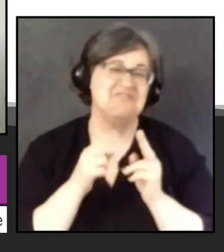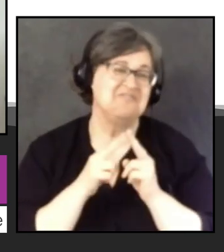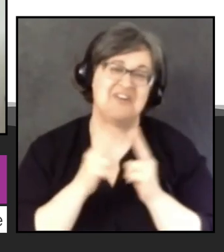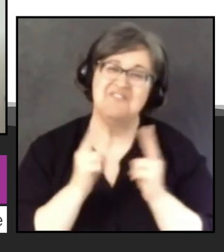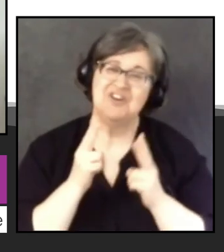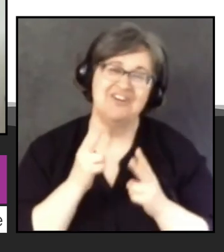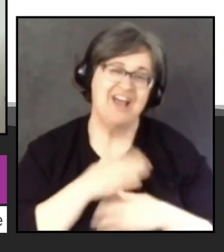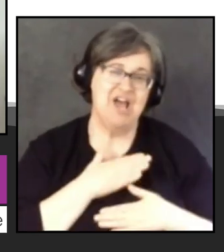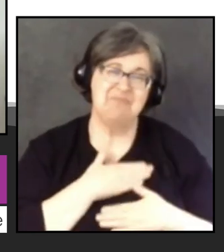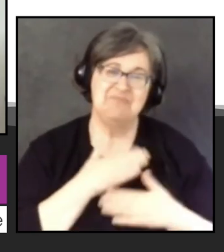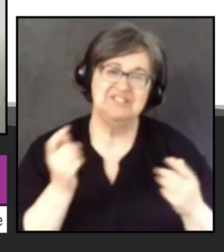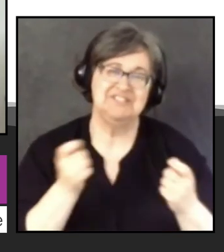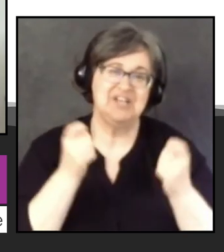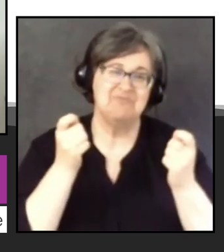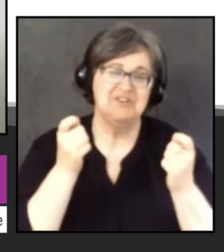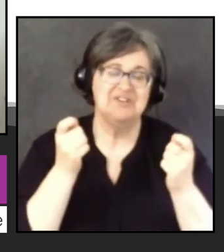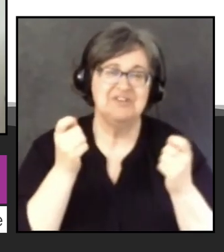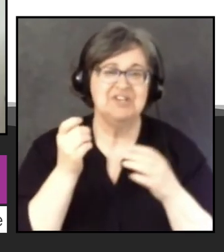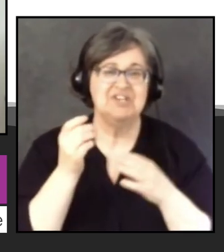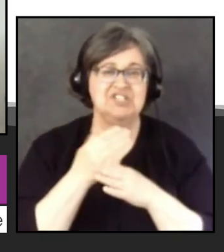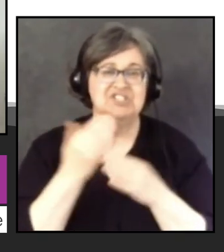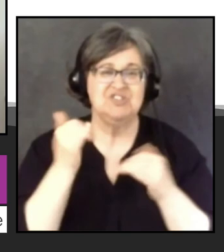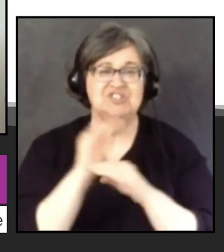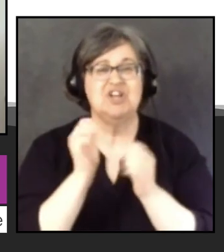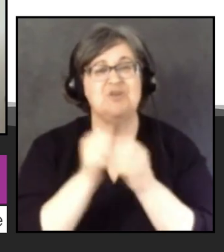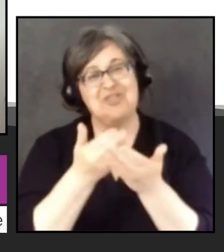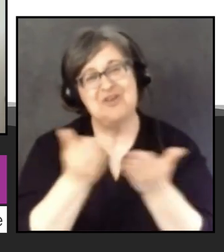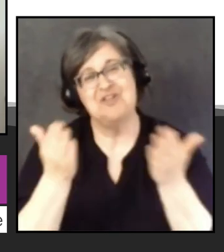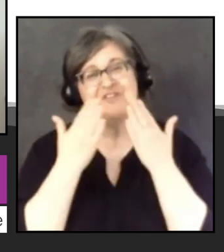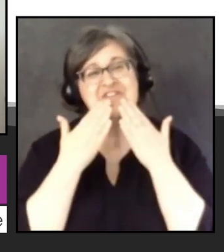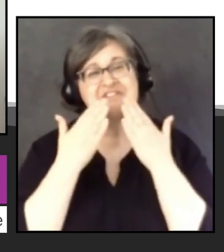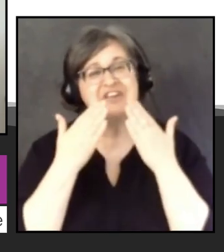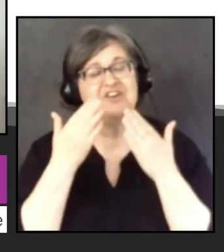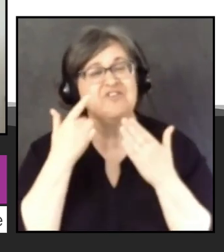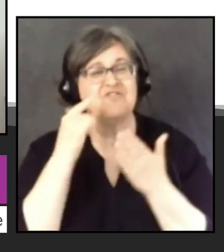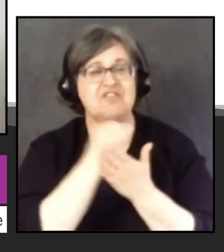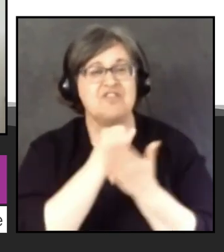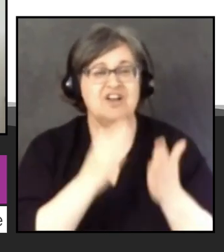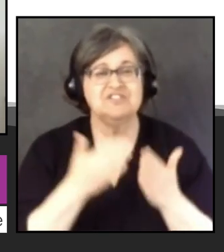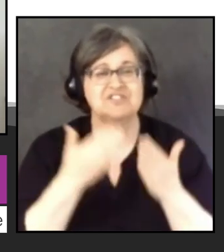very happy to celebrate and share this night with you all. Thank you. Thank you to the artists. Thank